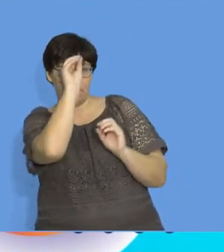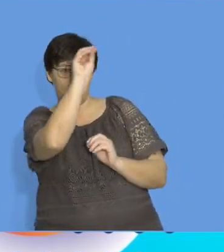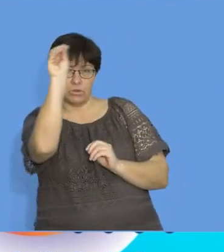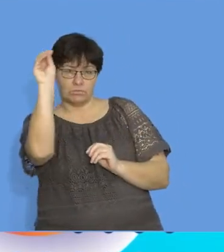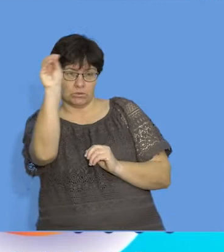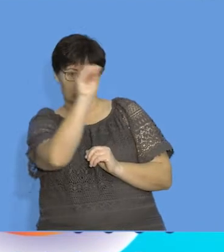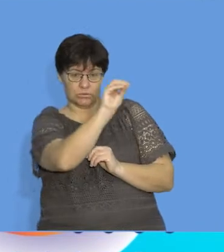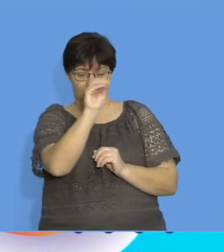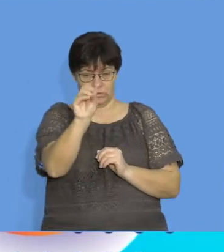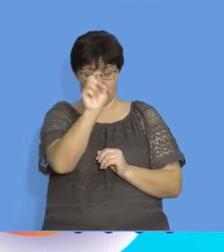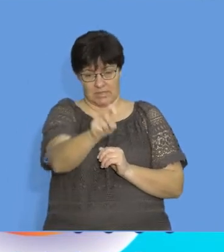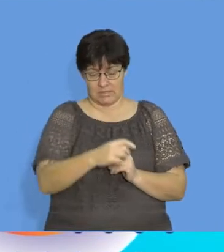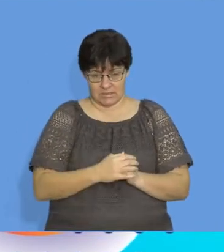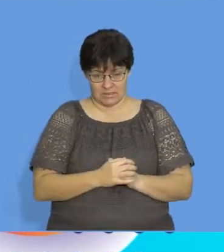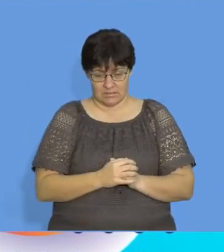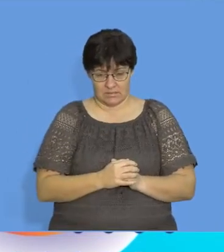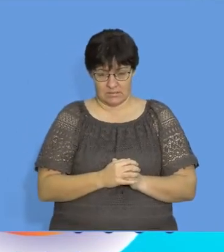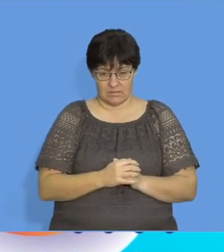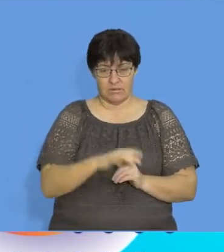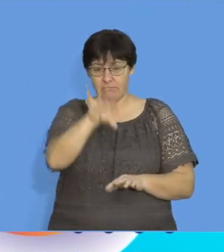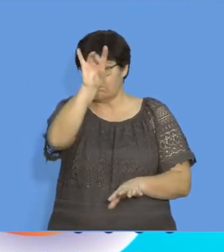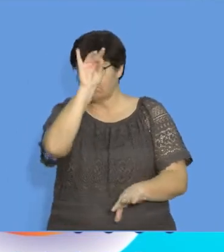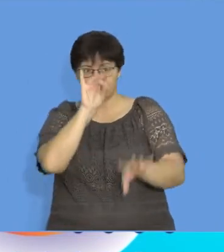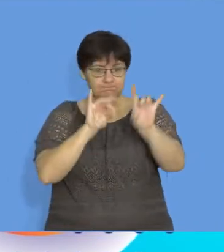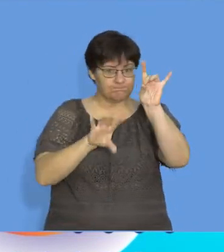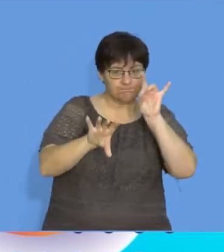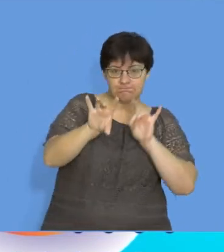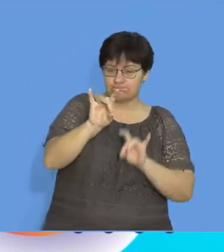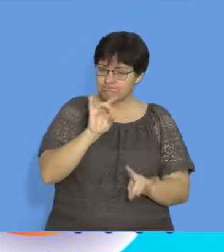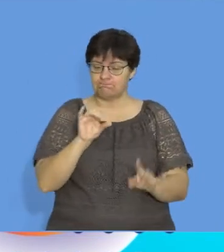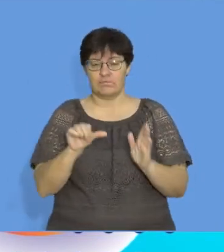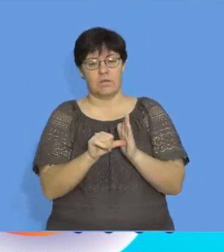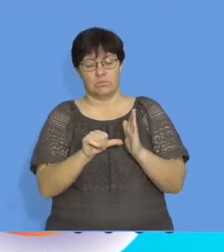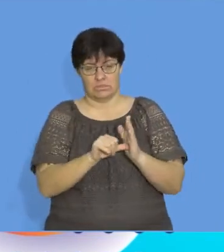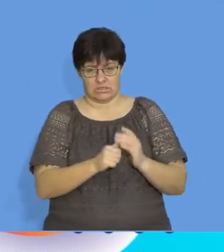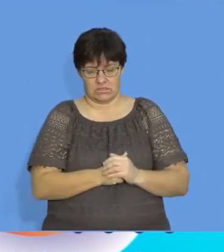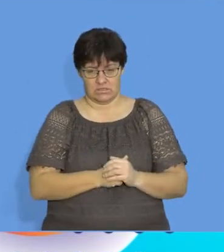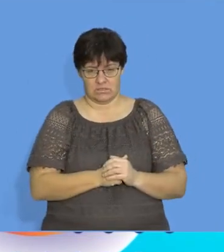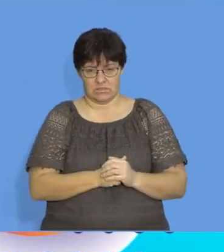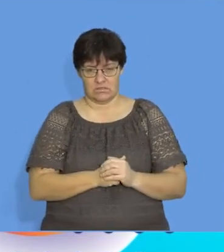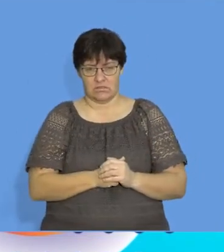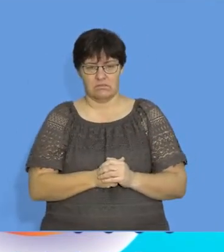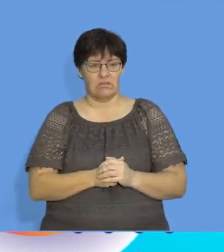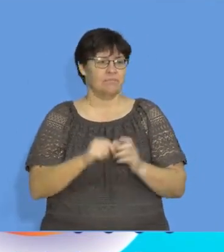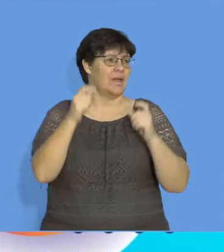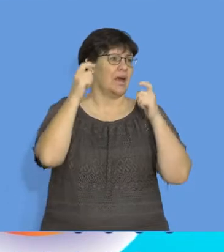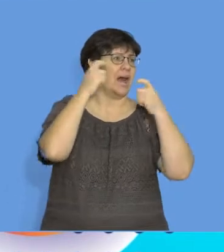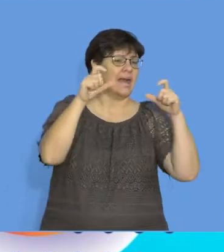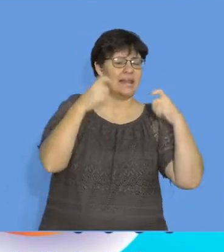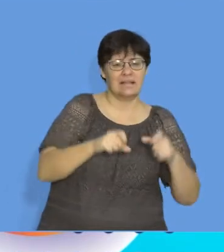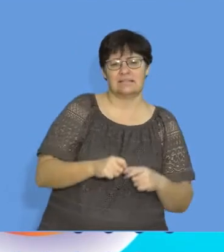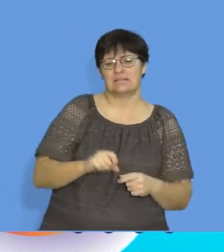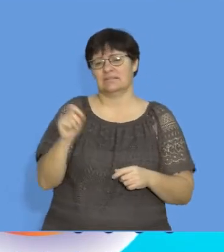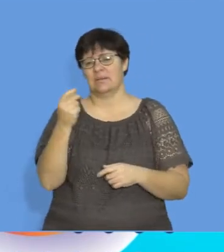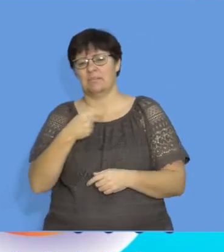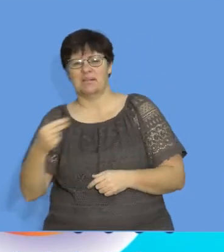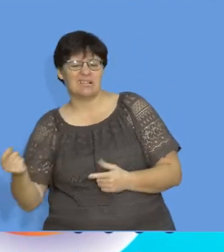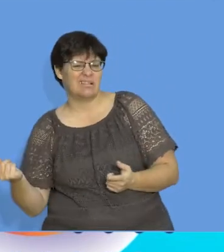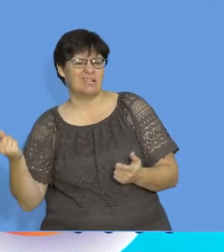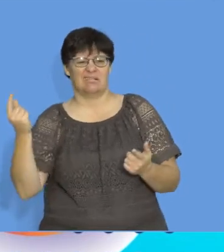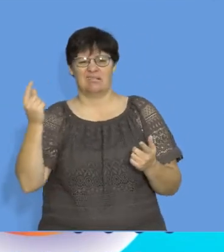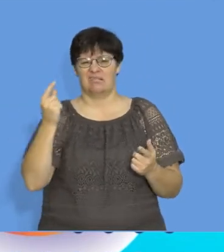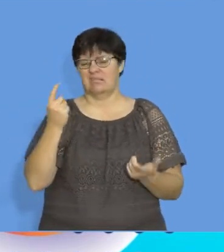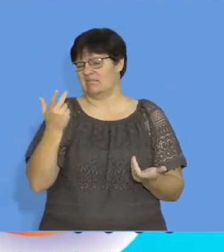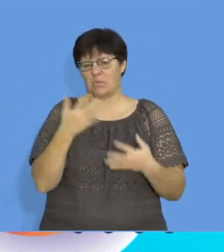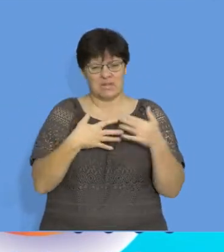your questions, picking out the important information. Highlight it, use a pencil, use a pen,